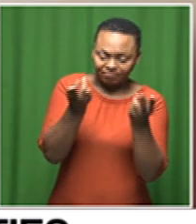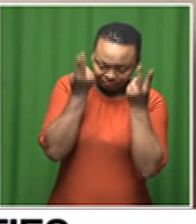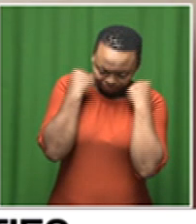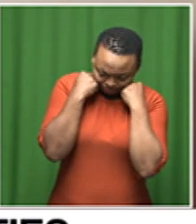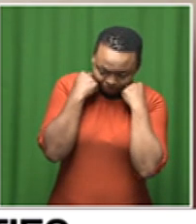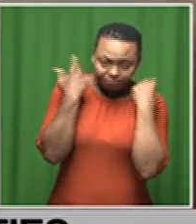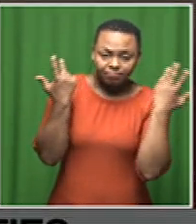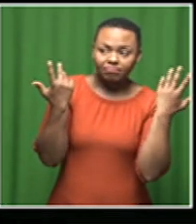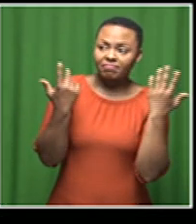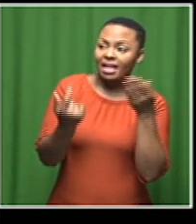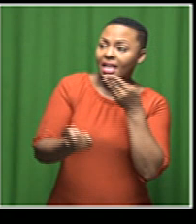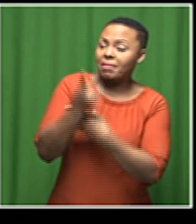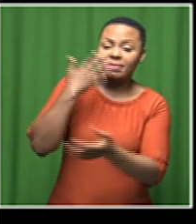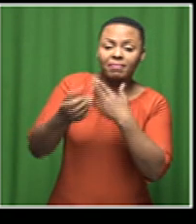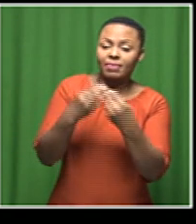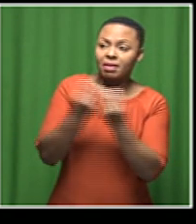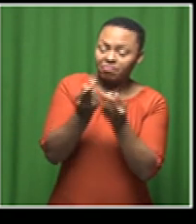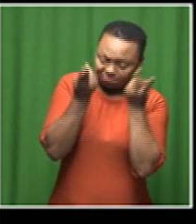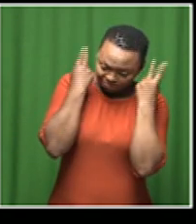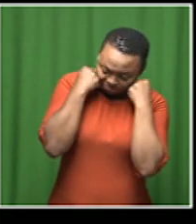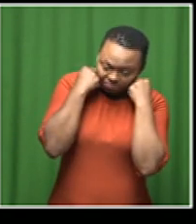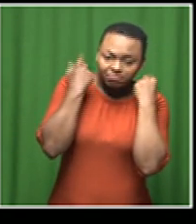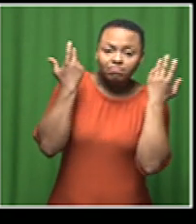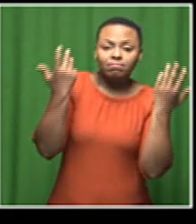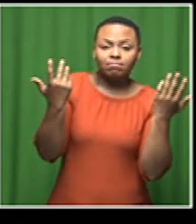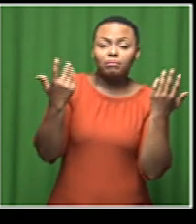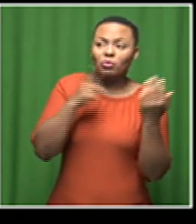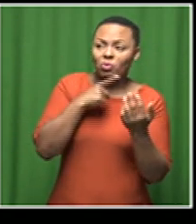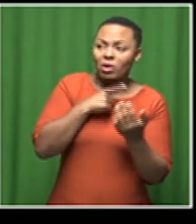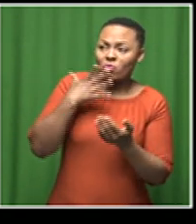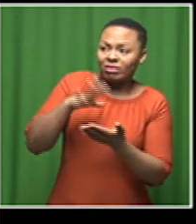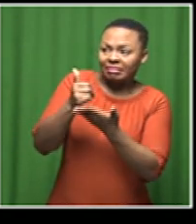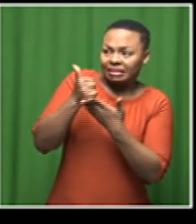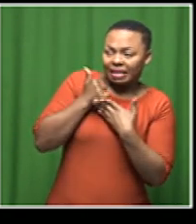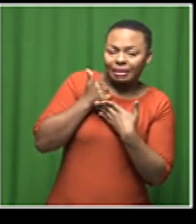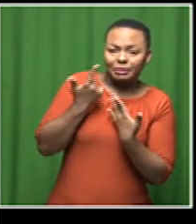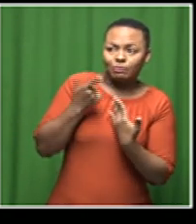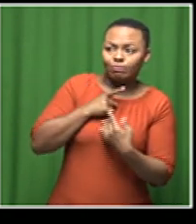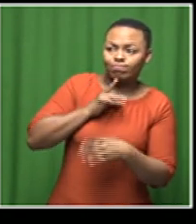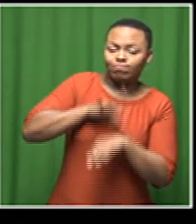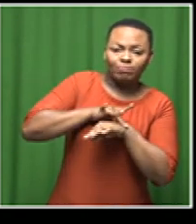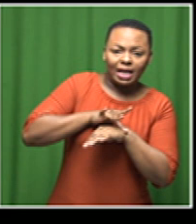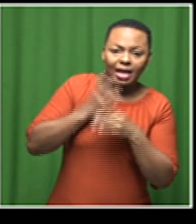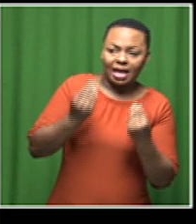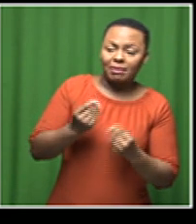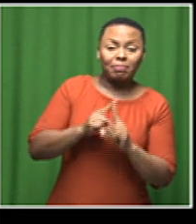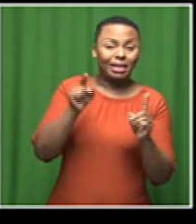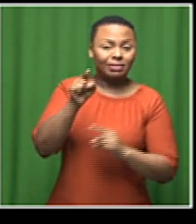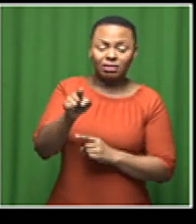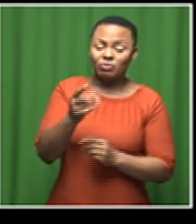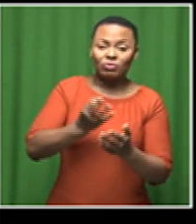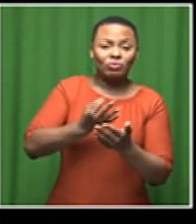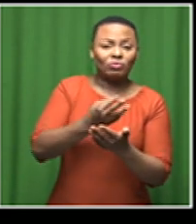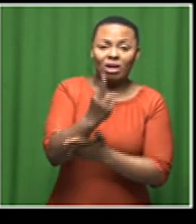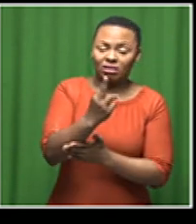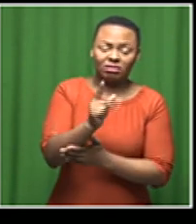bamukele whatever that is coming on their way because they are desperate for e-health. So which is not a right,